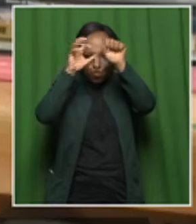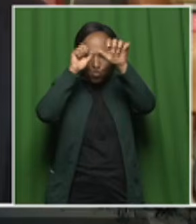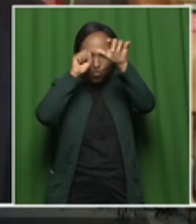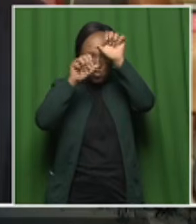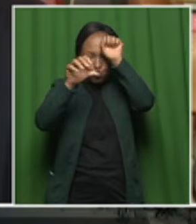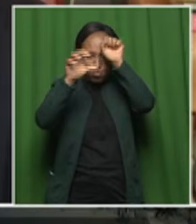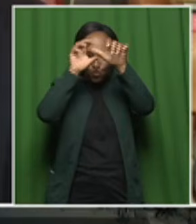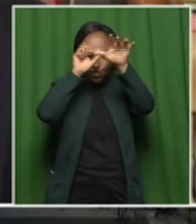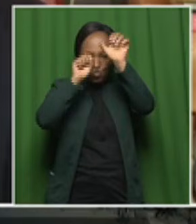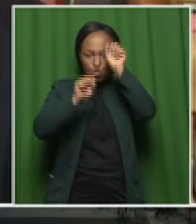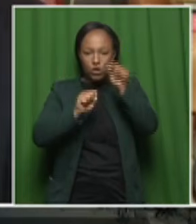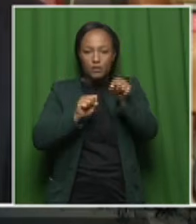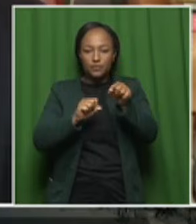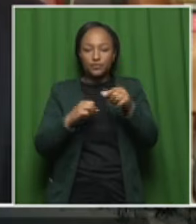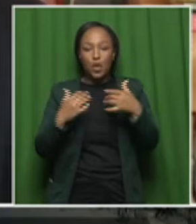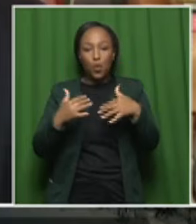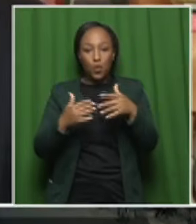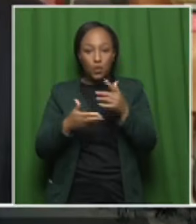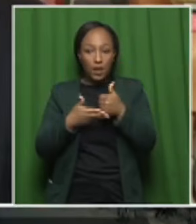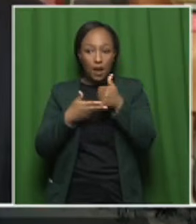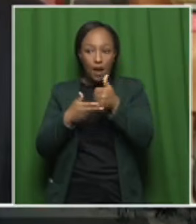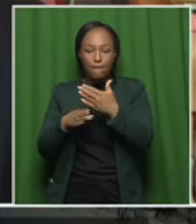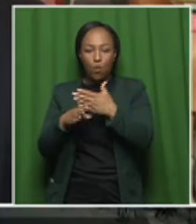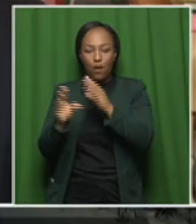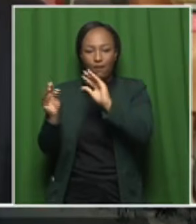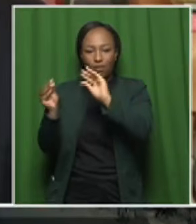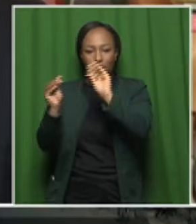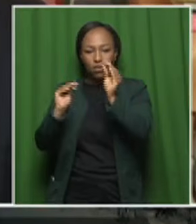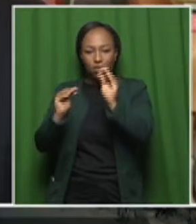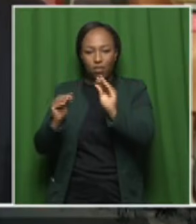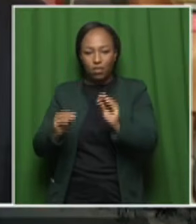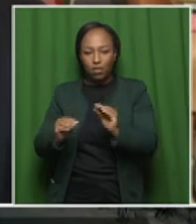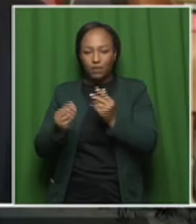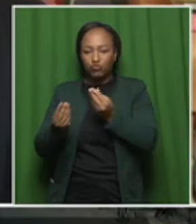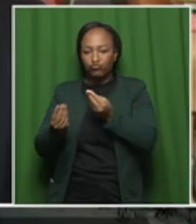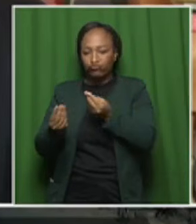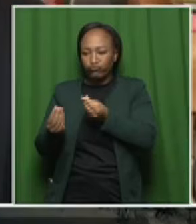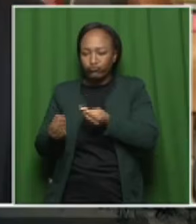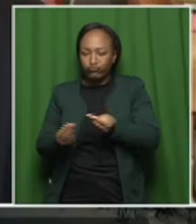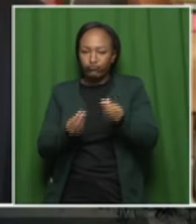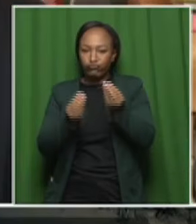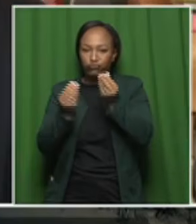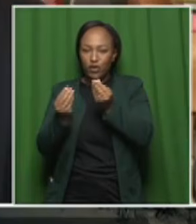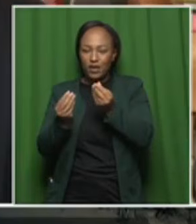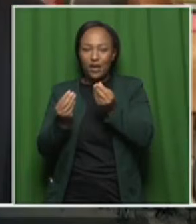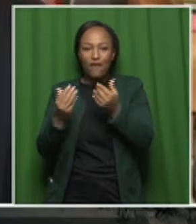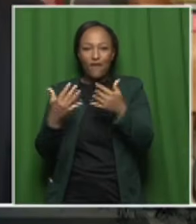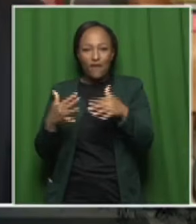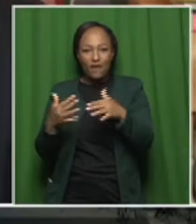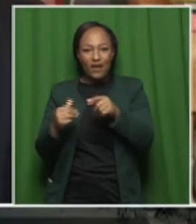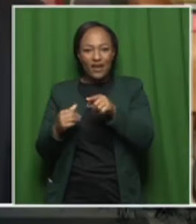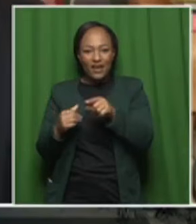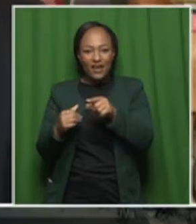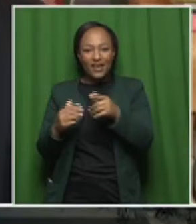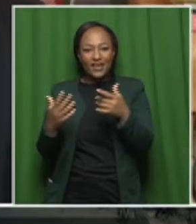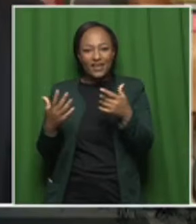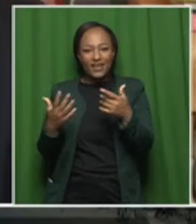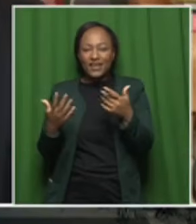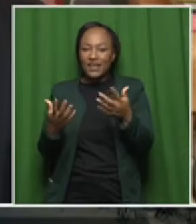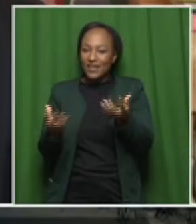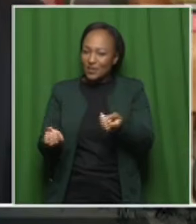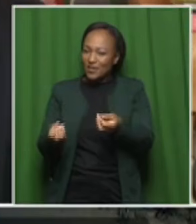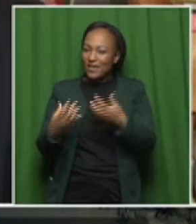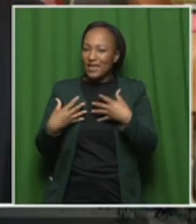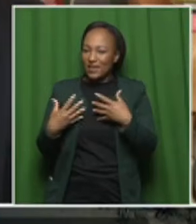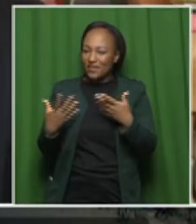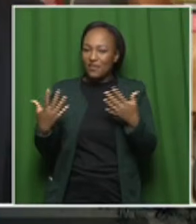that's helping to refine your work, the lines, the textures, the proportions. I mean, this is literally your study. You're bringing us some, work